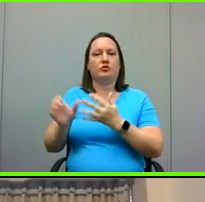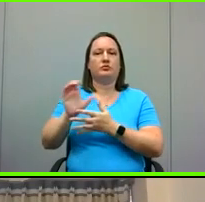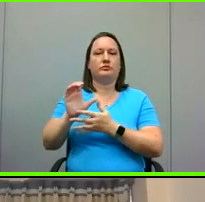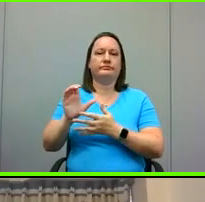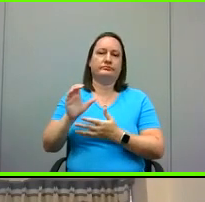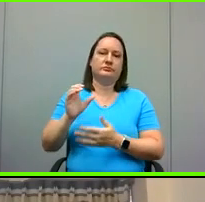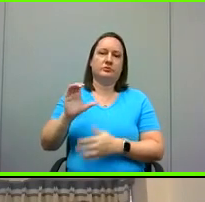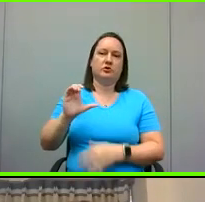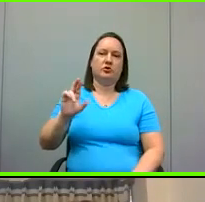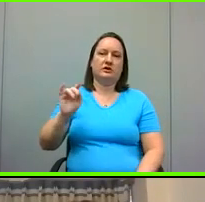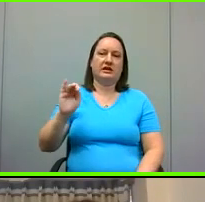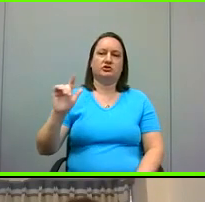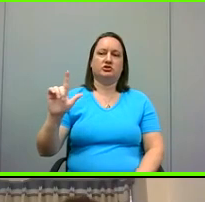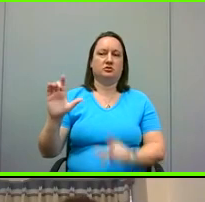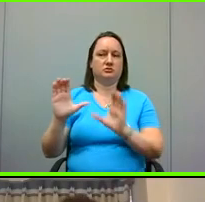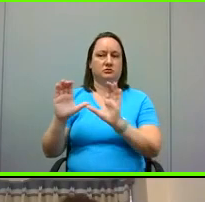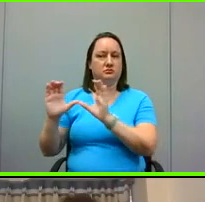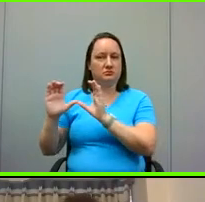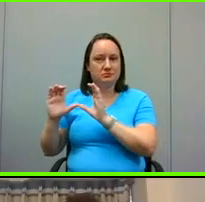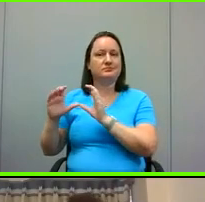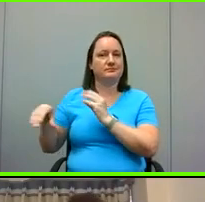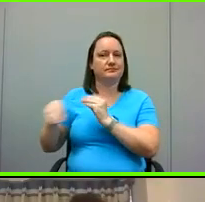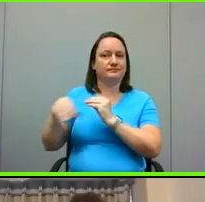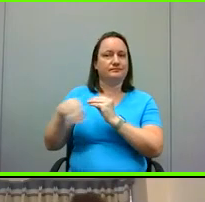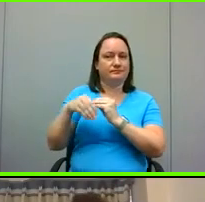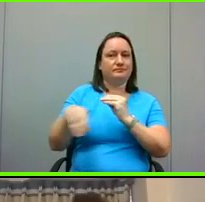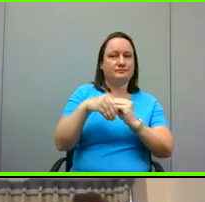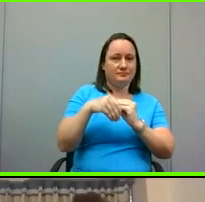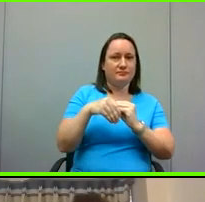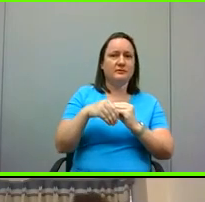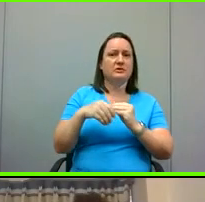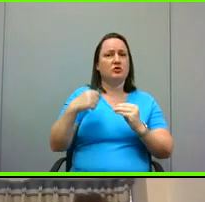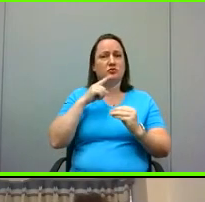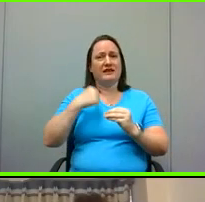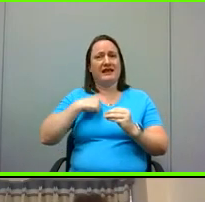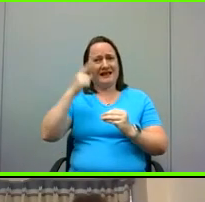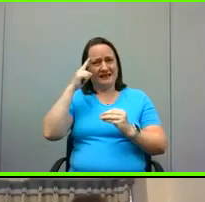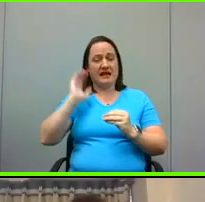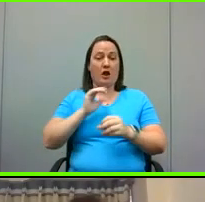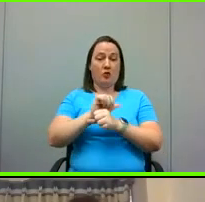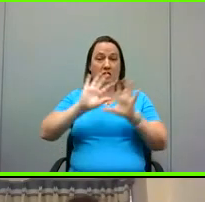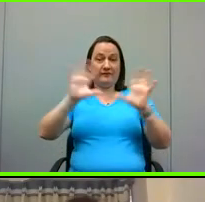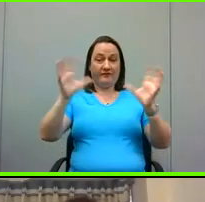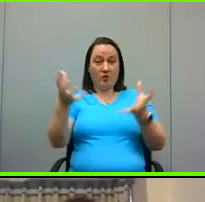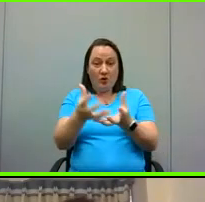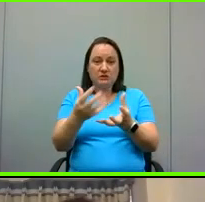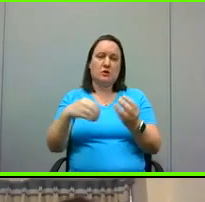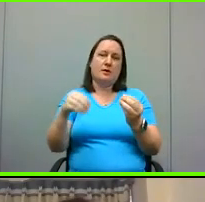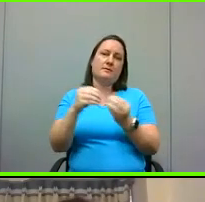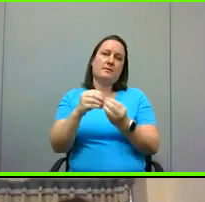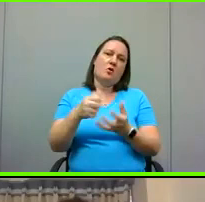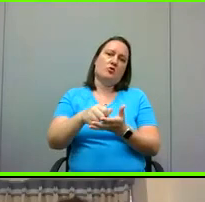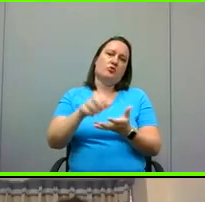I believe that in the long run, we have a richer workforce of counselors as a result of